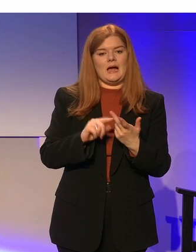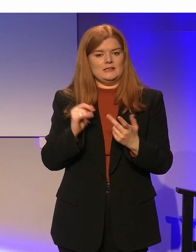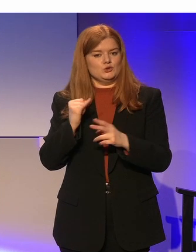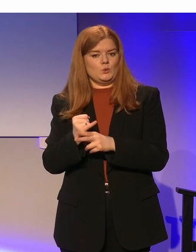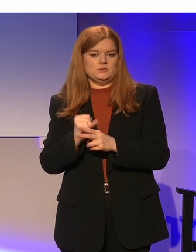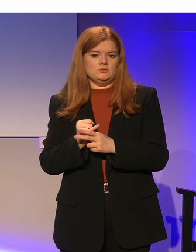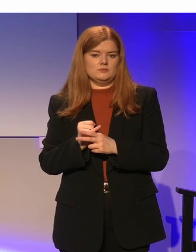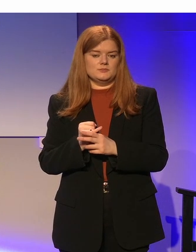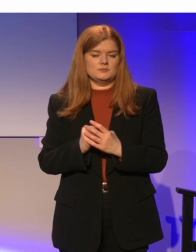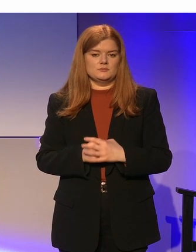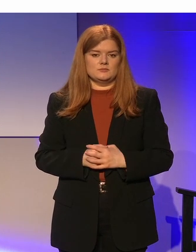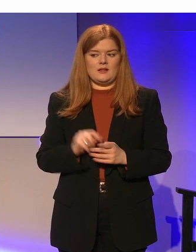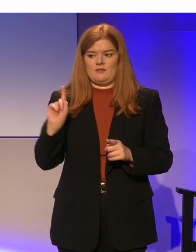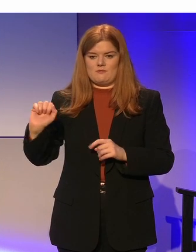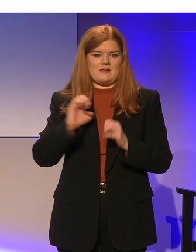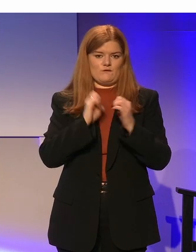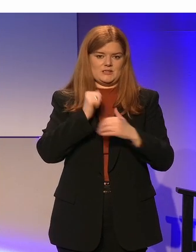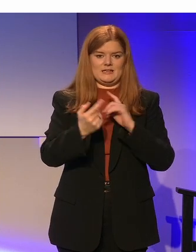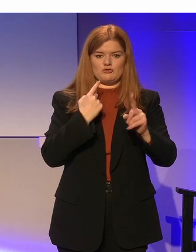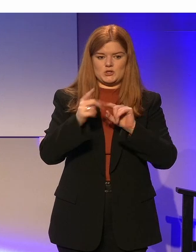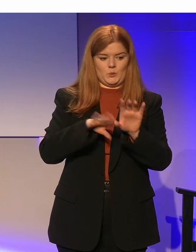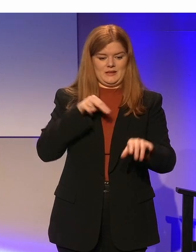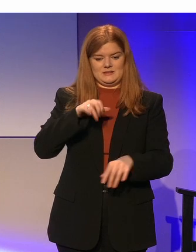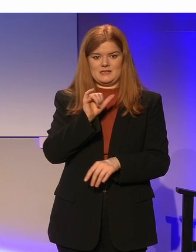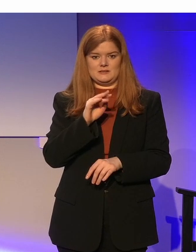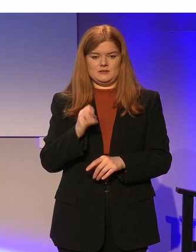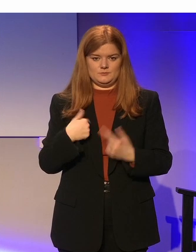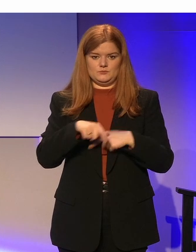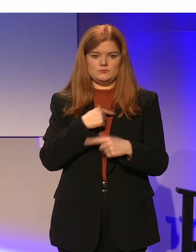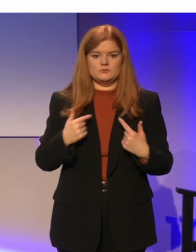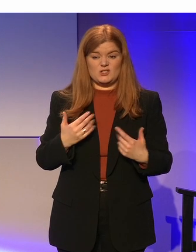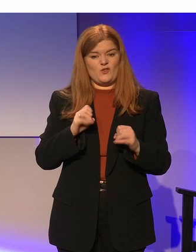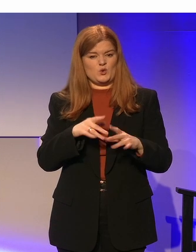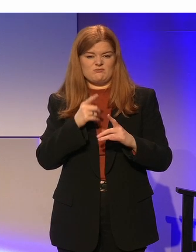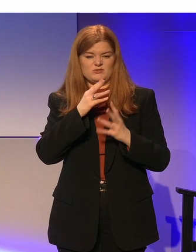and schools, their day-to-day interaction with the NCSE. So, of course, we're